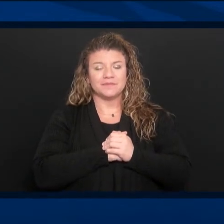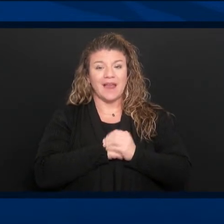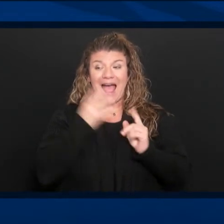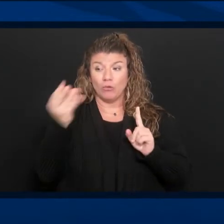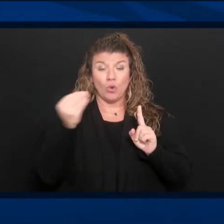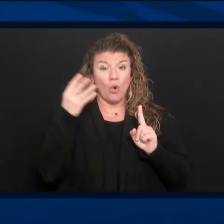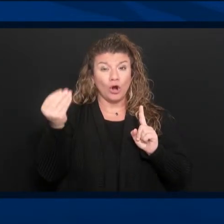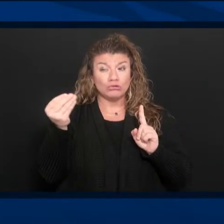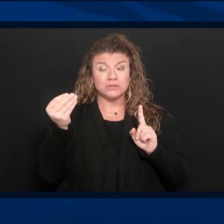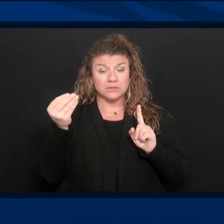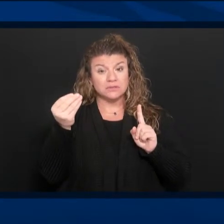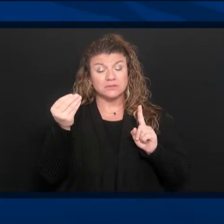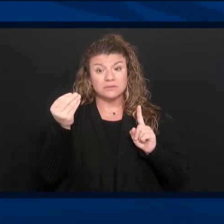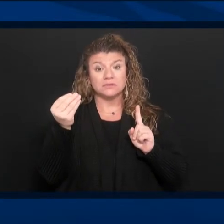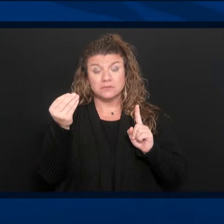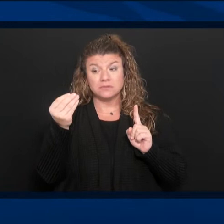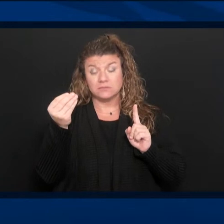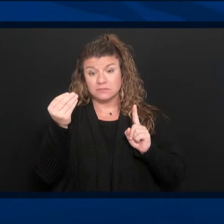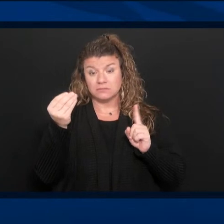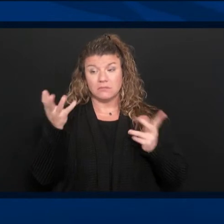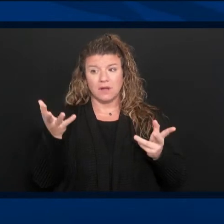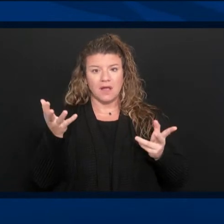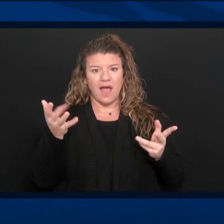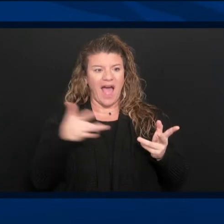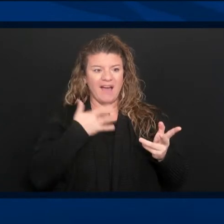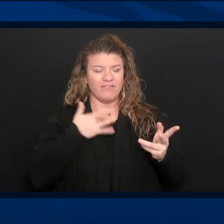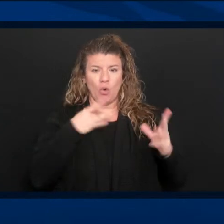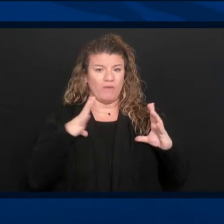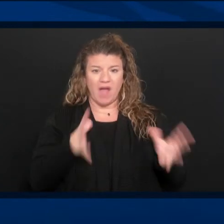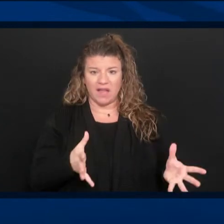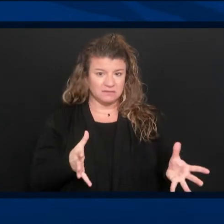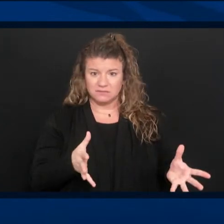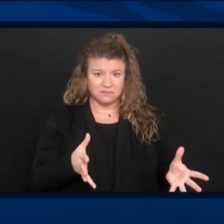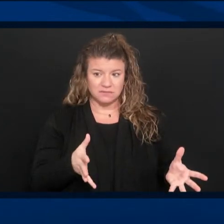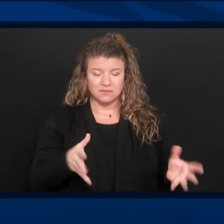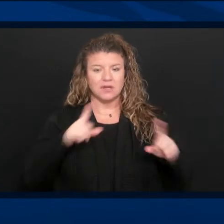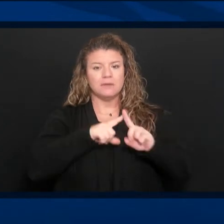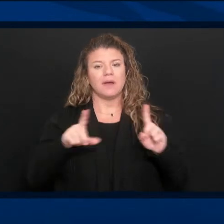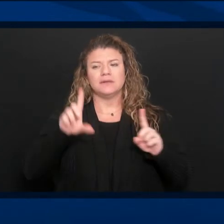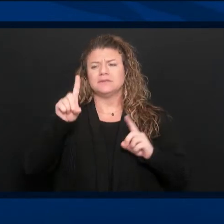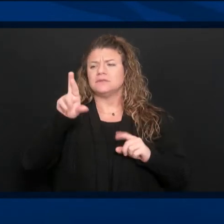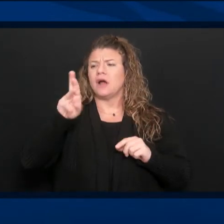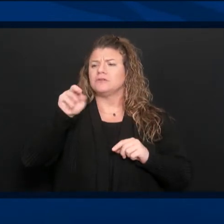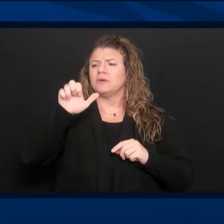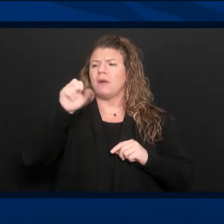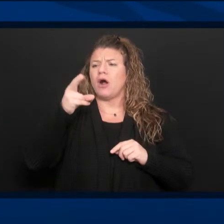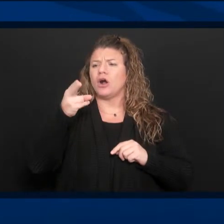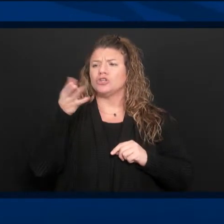outdoors, I think we're good to go. But Dr. Marsh, maybe you can,